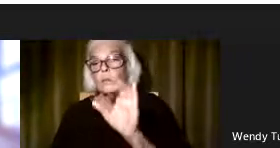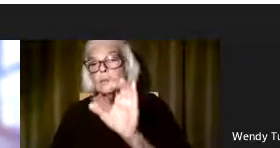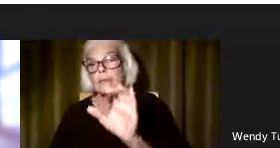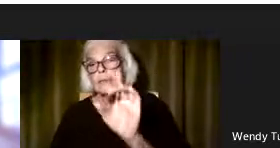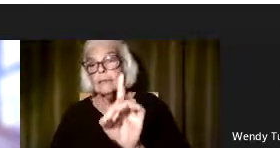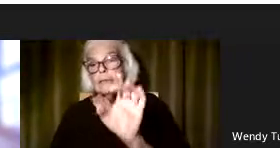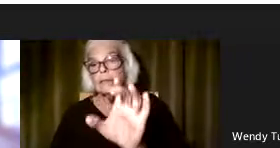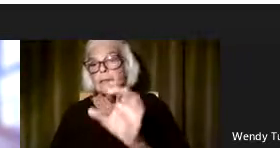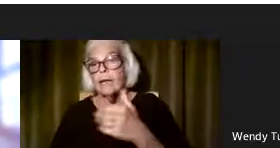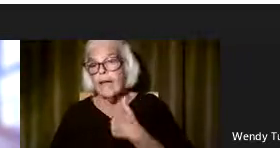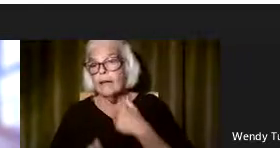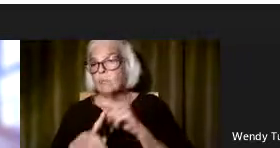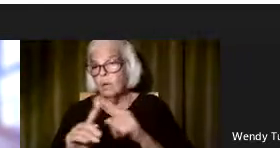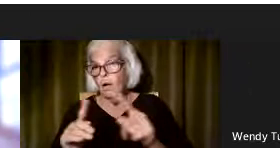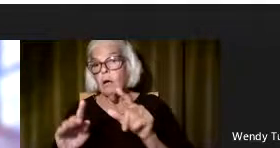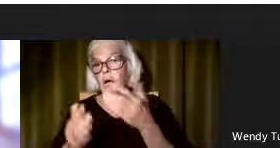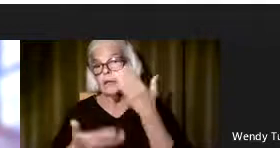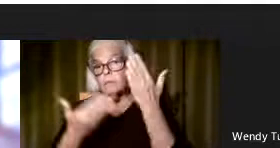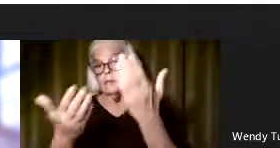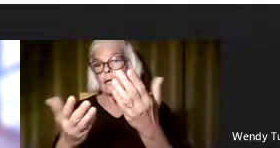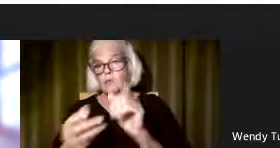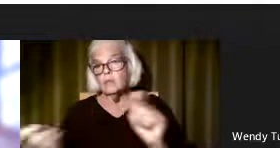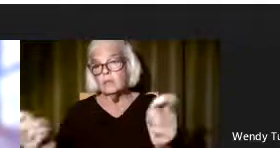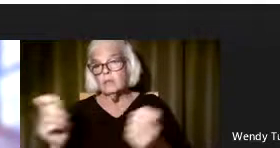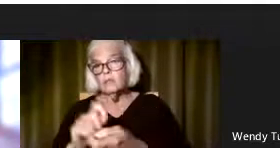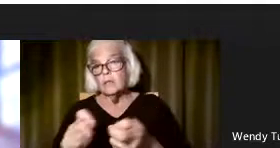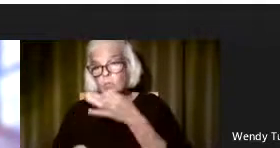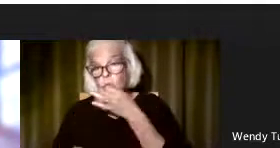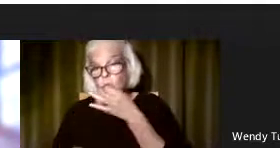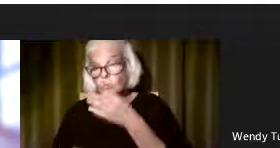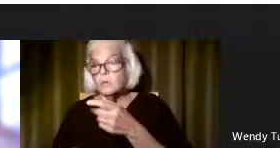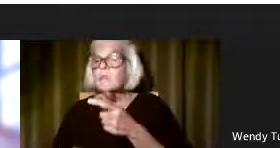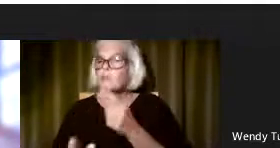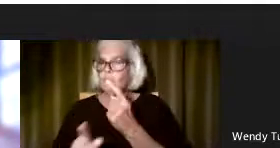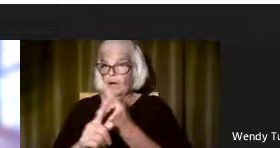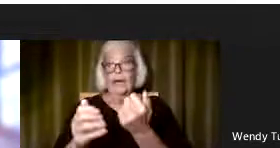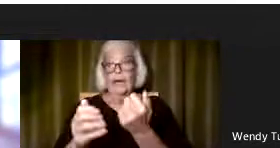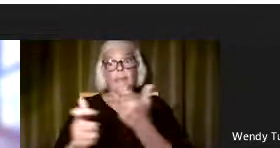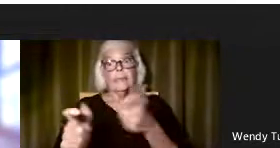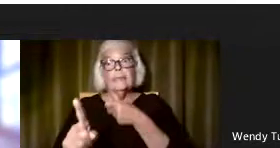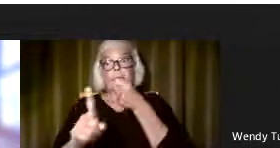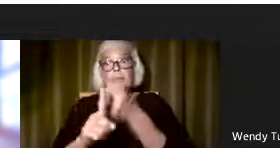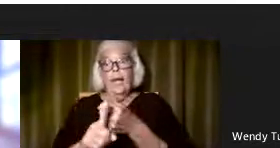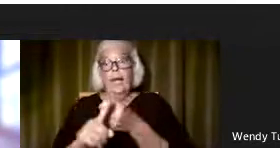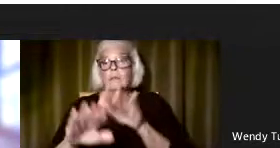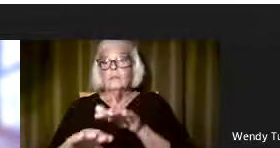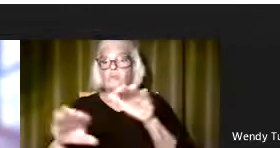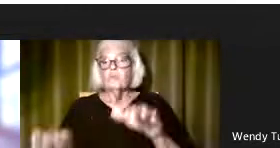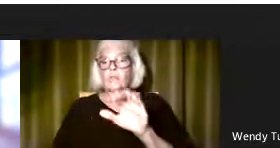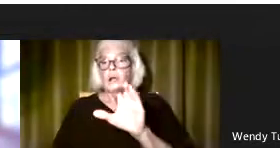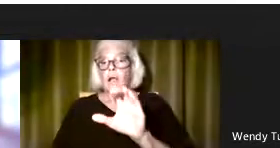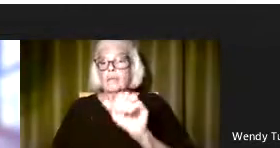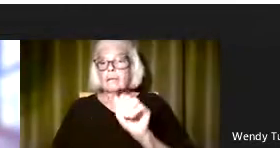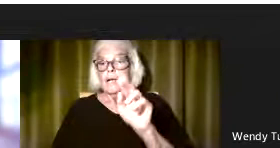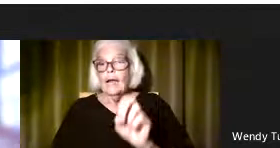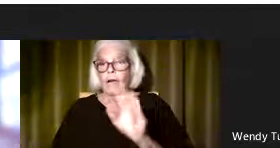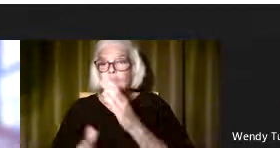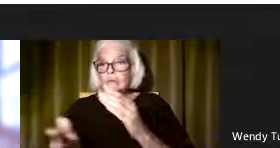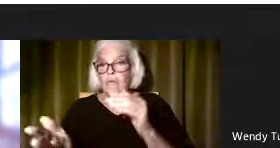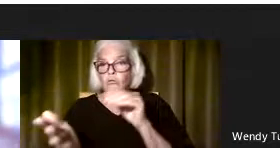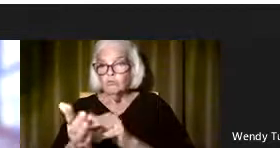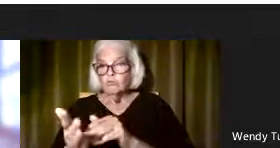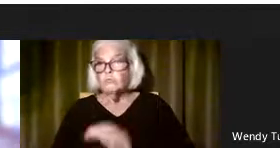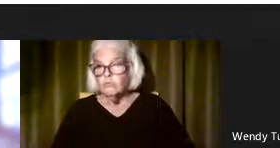impact on childcare centers right now that they're having. We know that there's, with the public testing sites being pulled back and that transitioning,